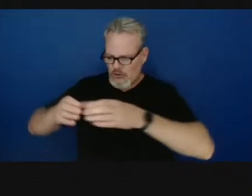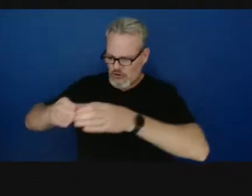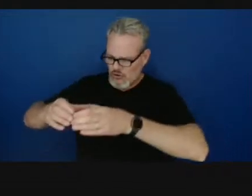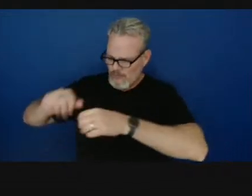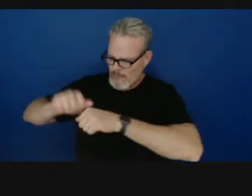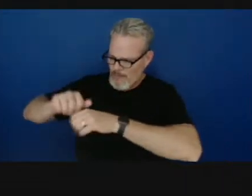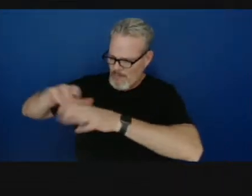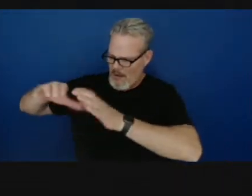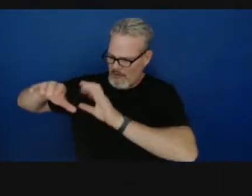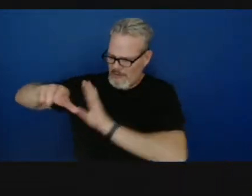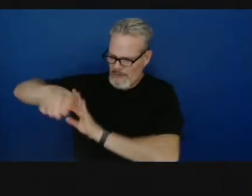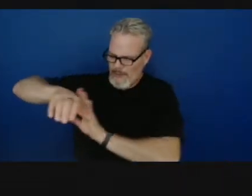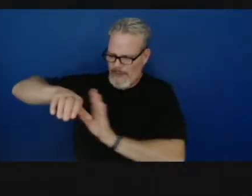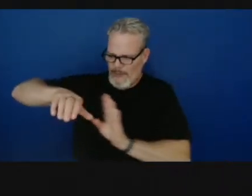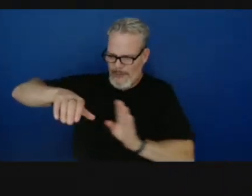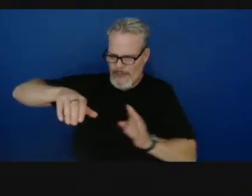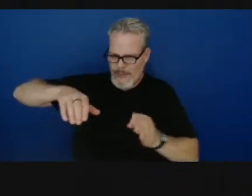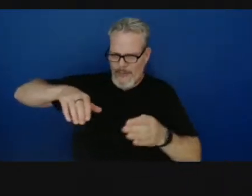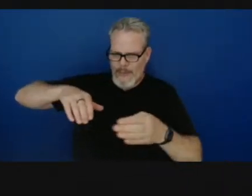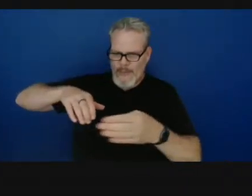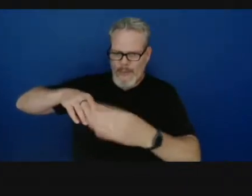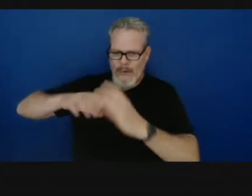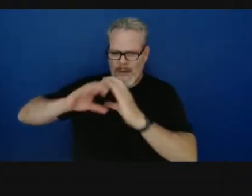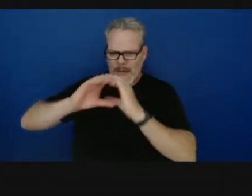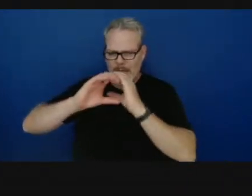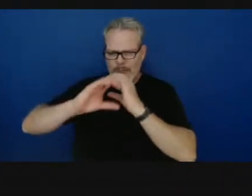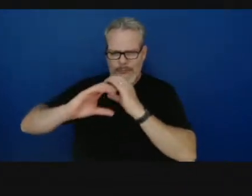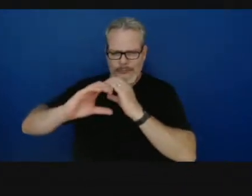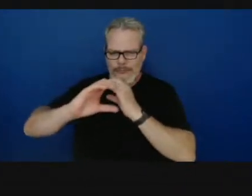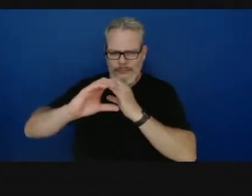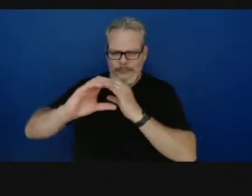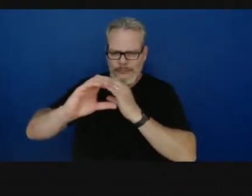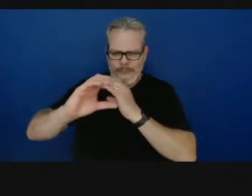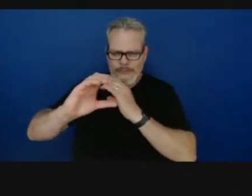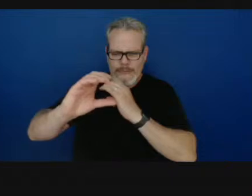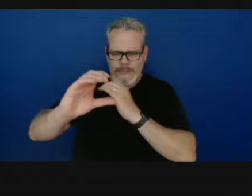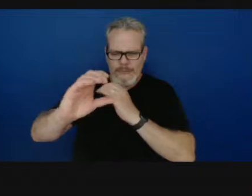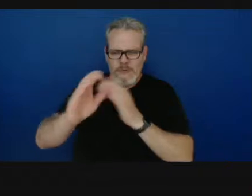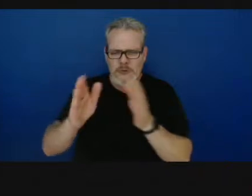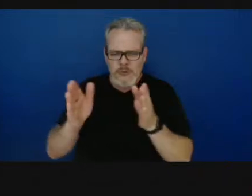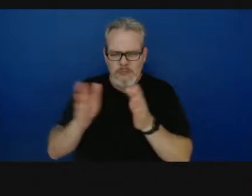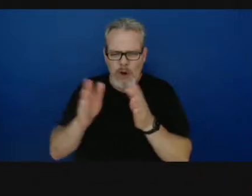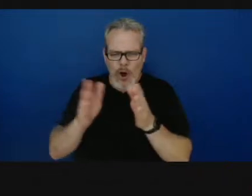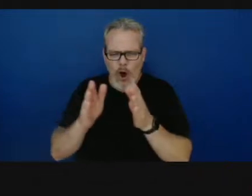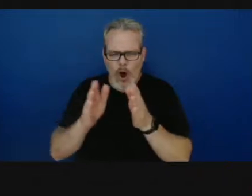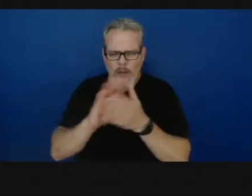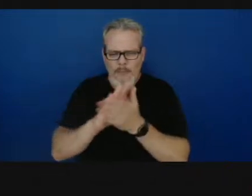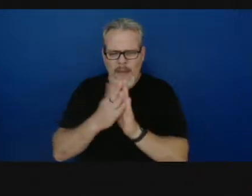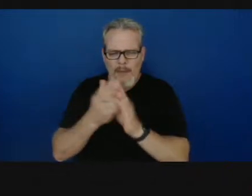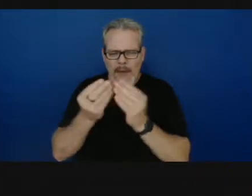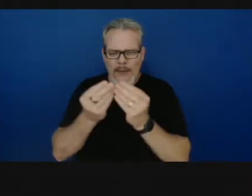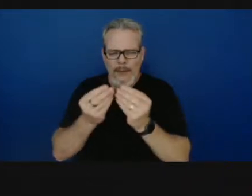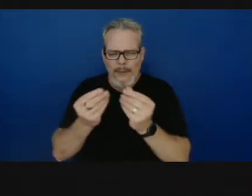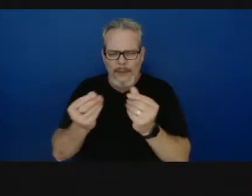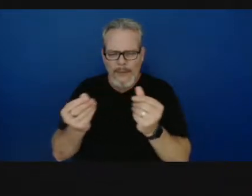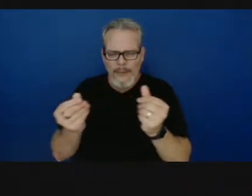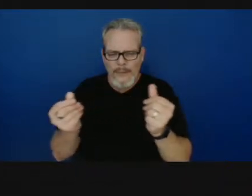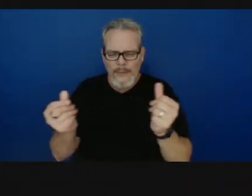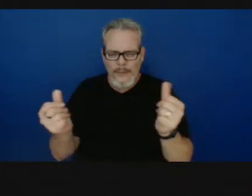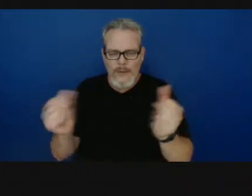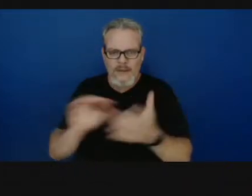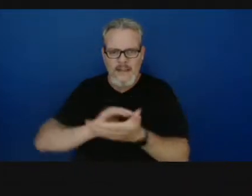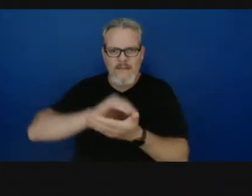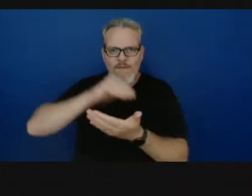developed. That small section of tube looks like it's being whittled away in terms of the amount of volume going through